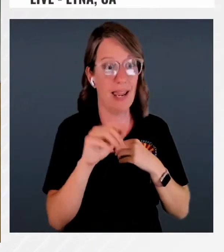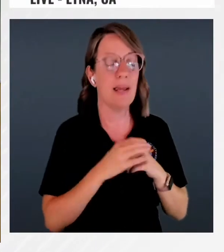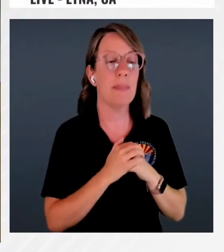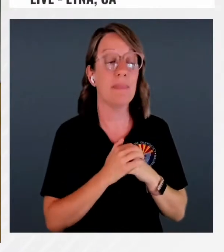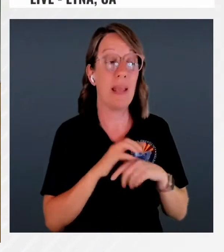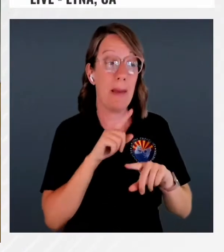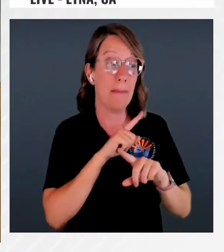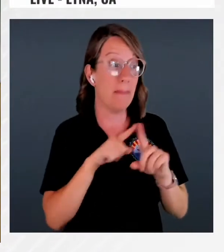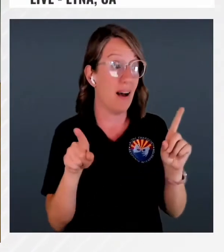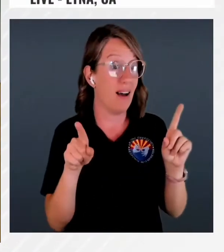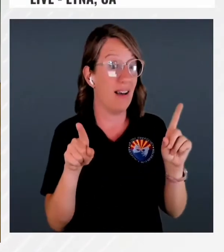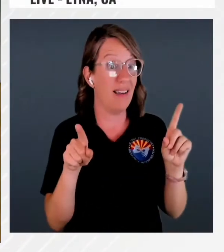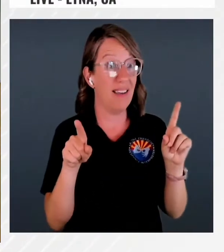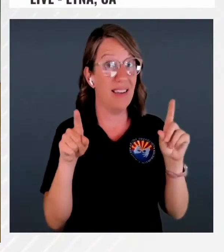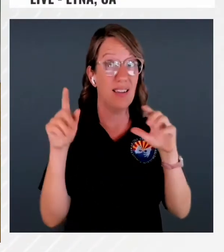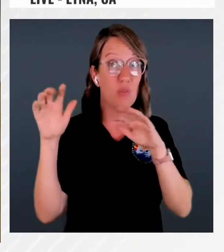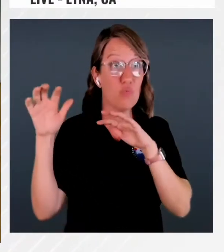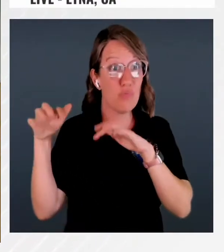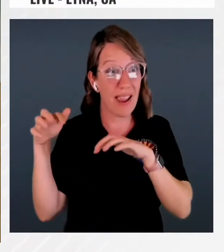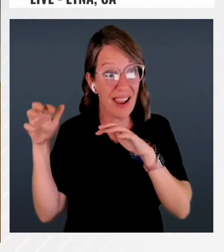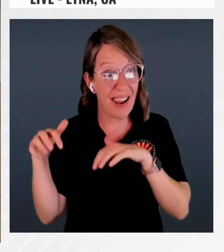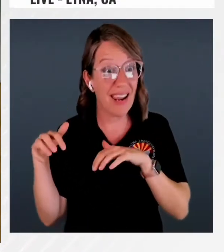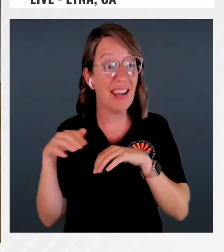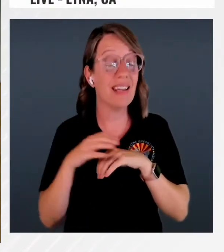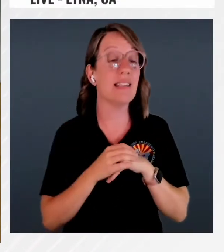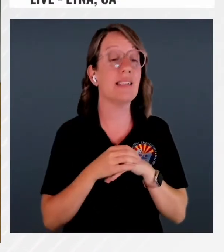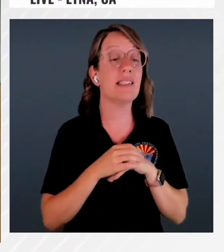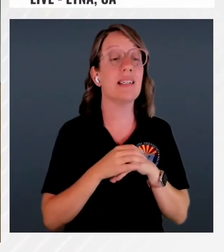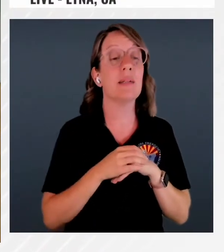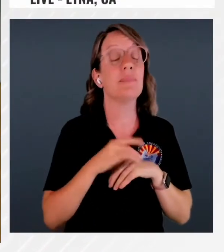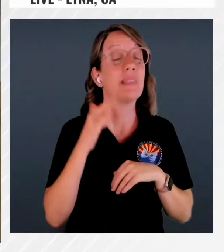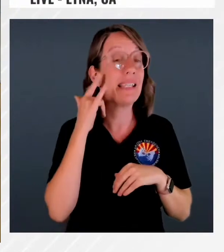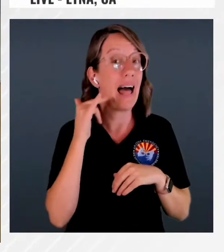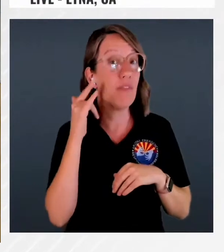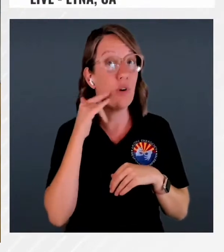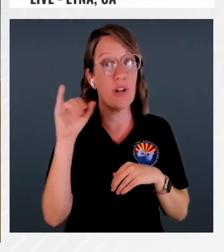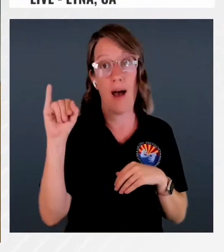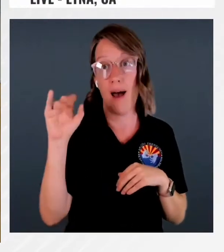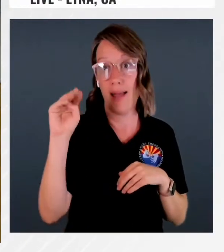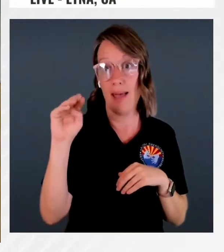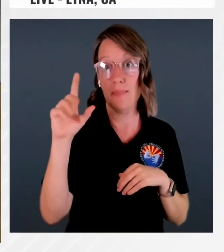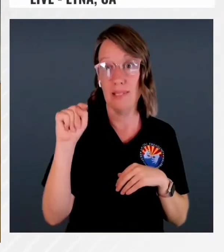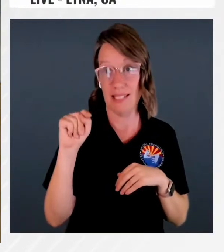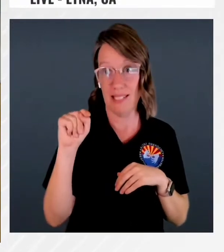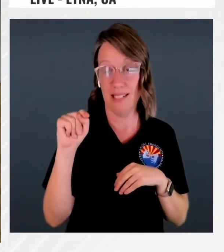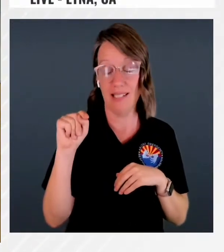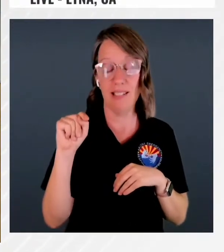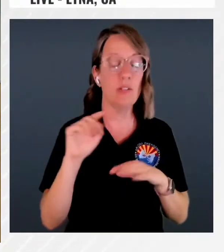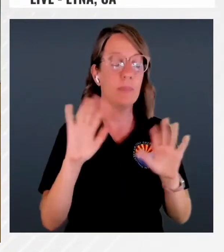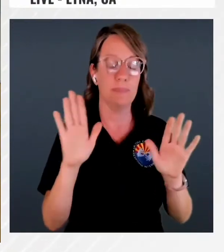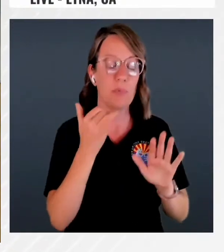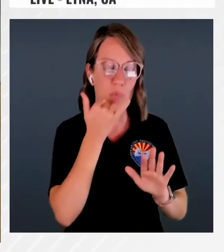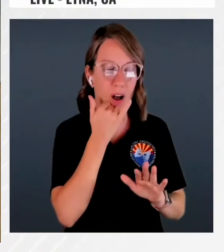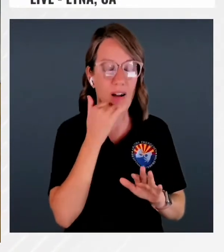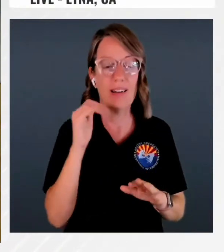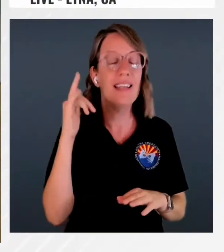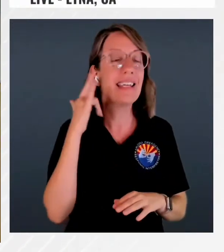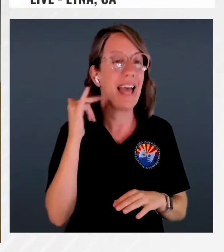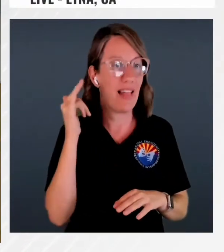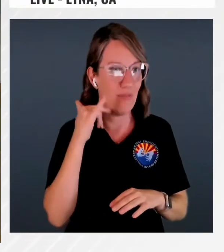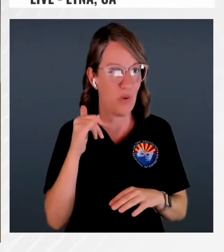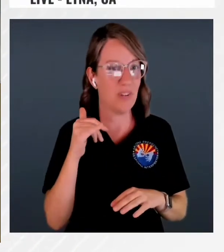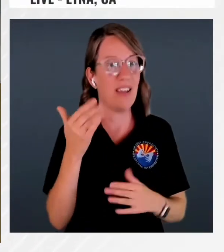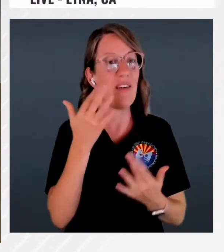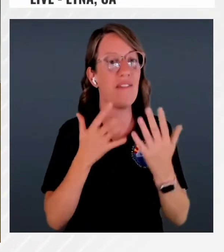have California Incident Command Team 6, CAL FIRE Incident Command Team 6 that just came